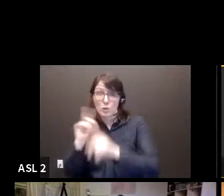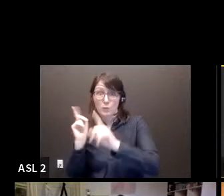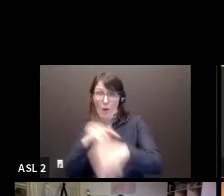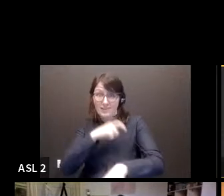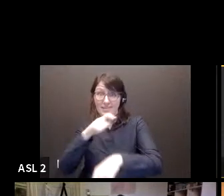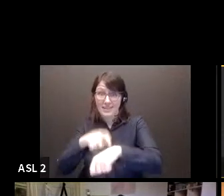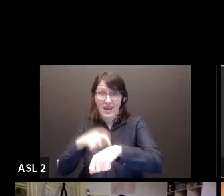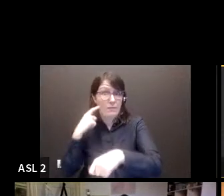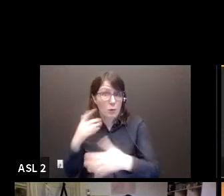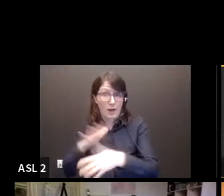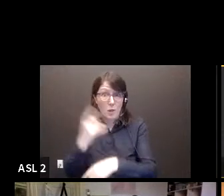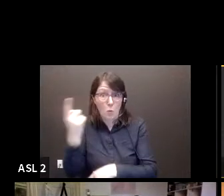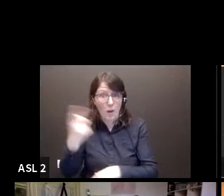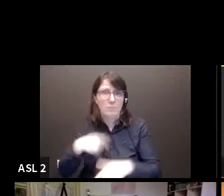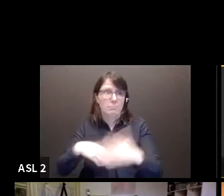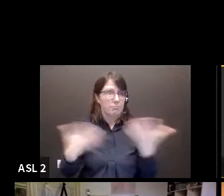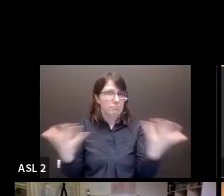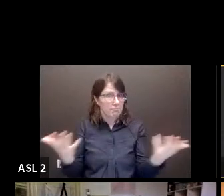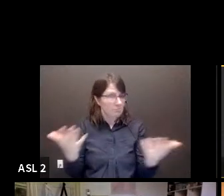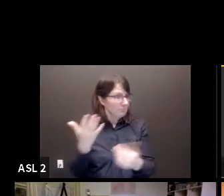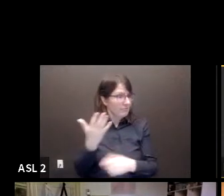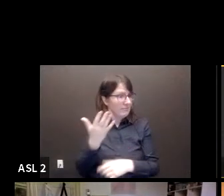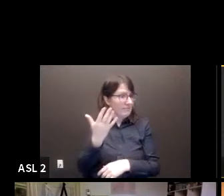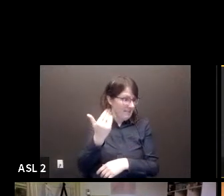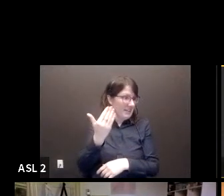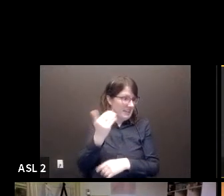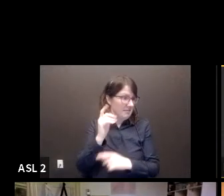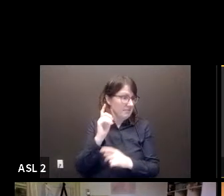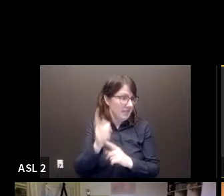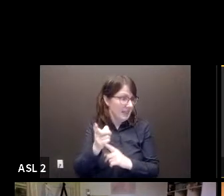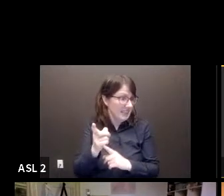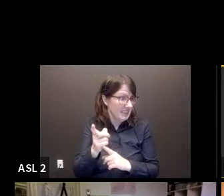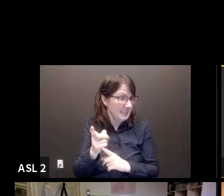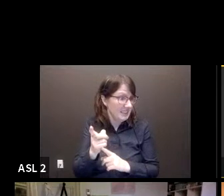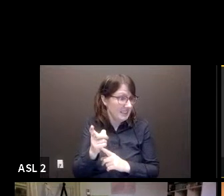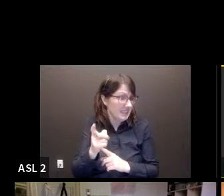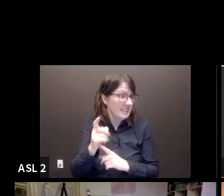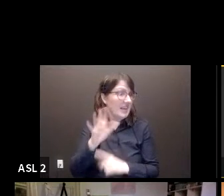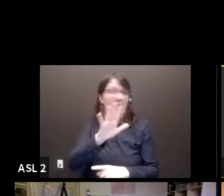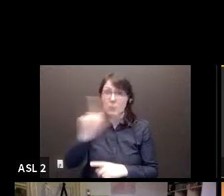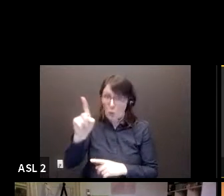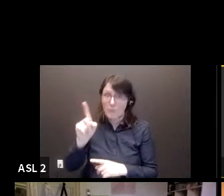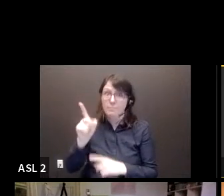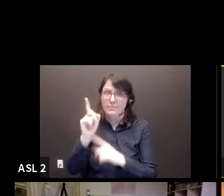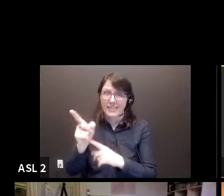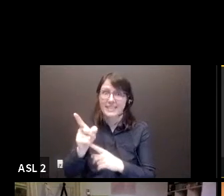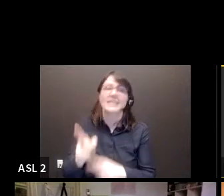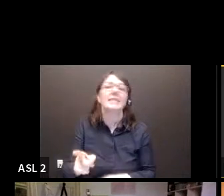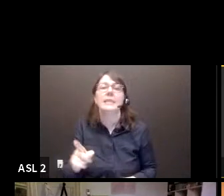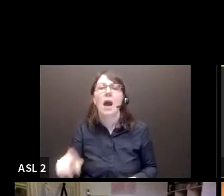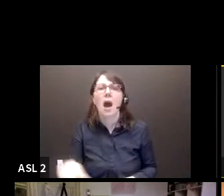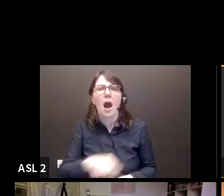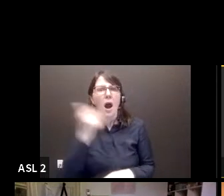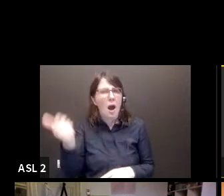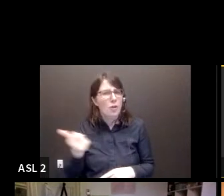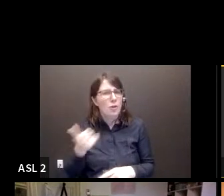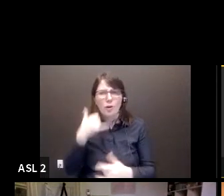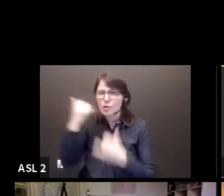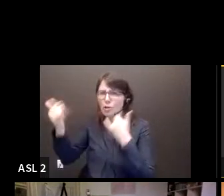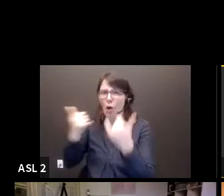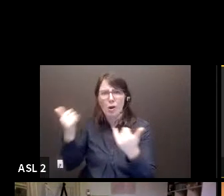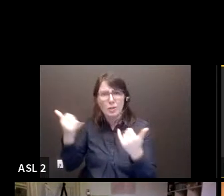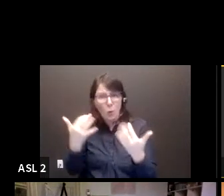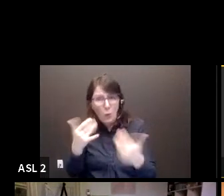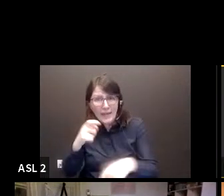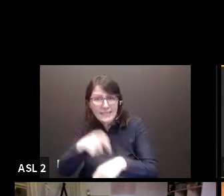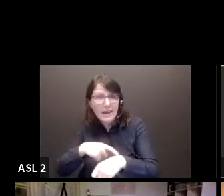other services like affordable housing have wait times of up to 10 years the long police wait times that residents complain about